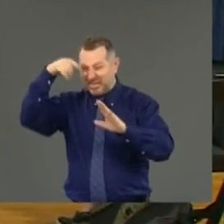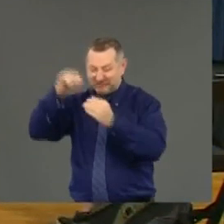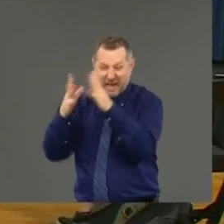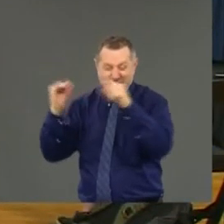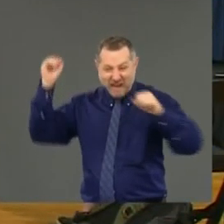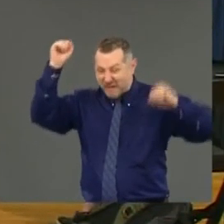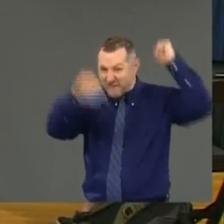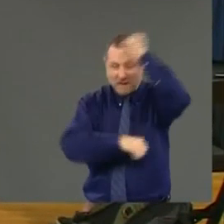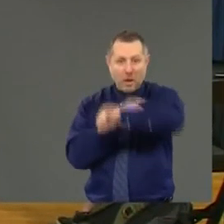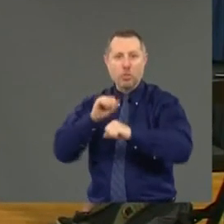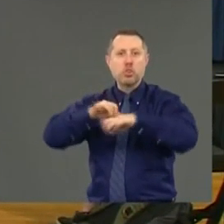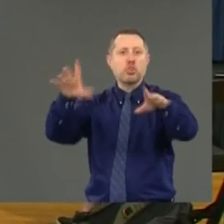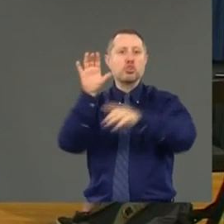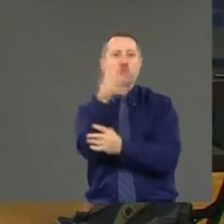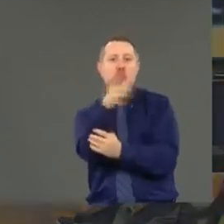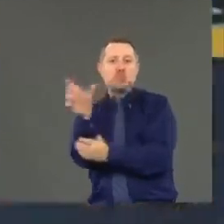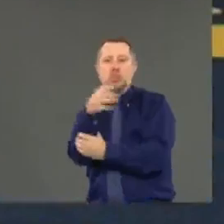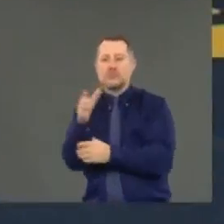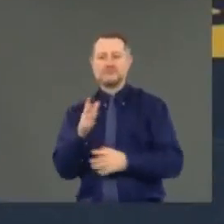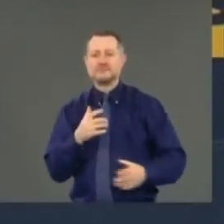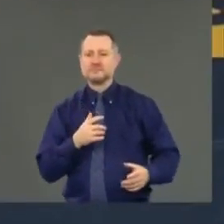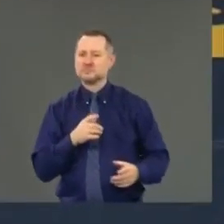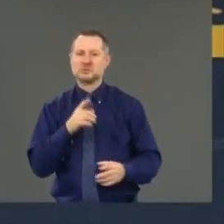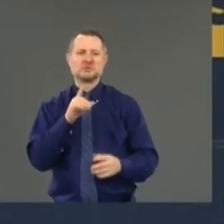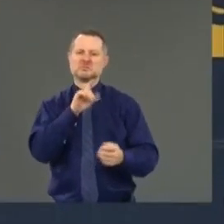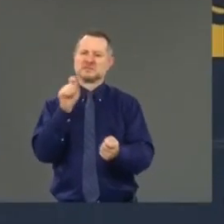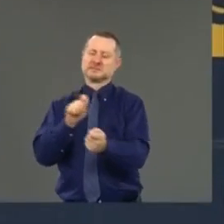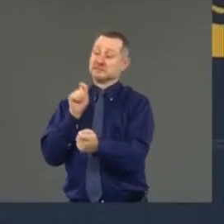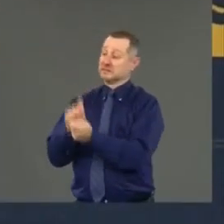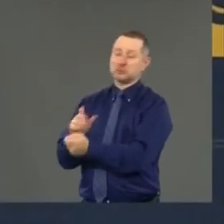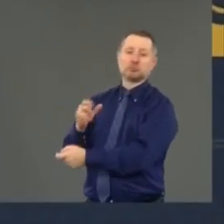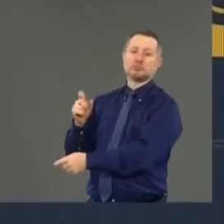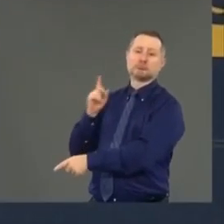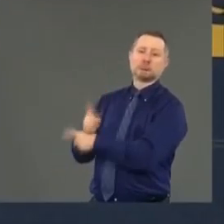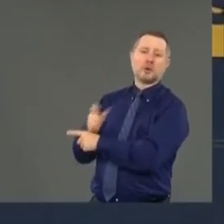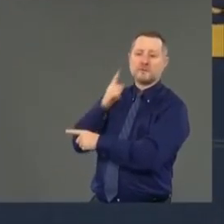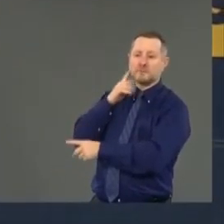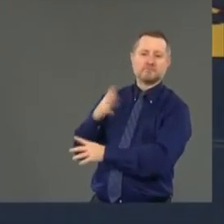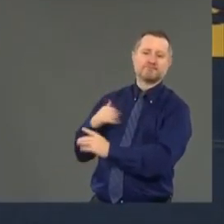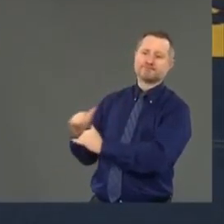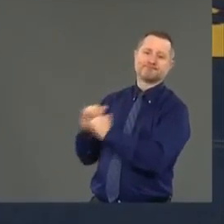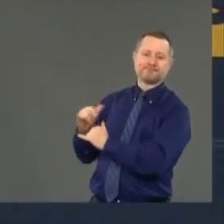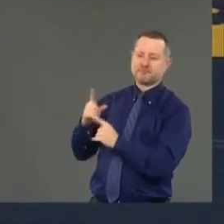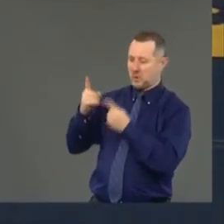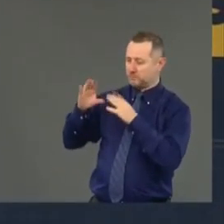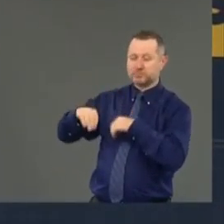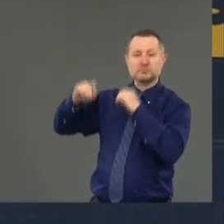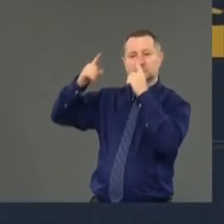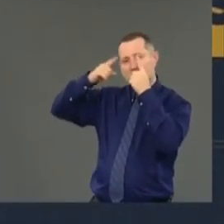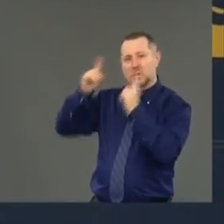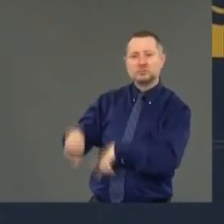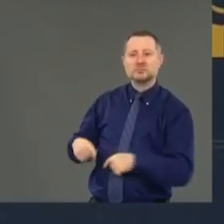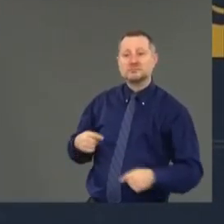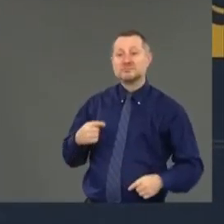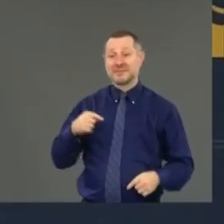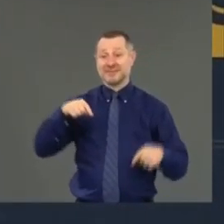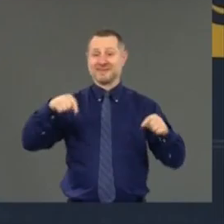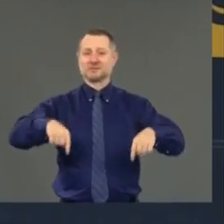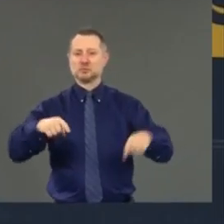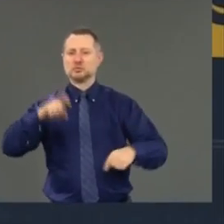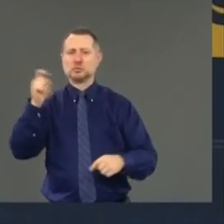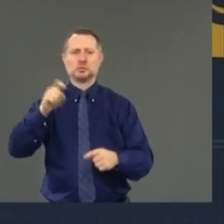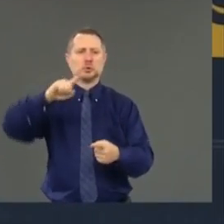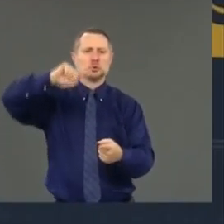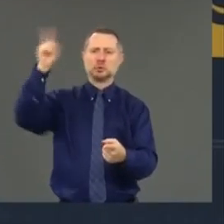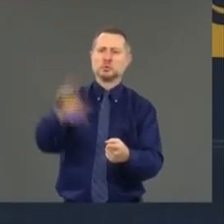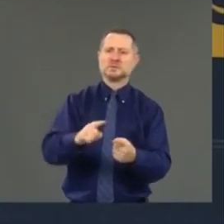add, Rosie's exactly right. And I share that thinking 100%. I think this will reduce conflicts. Look, it's one thing